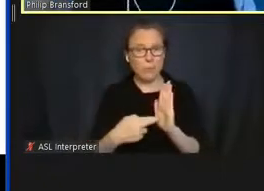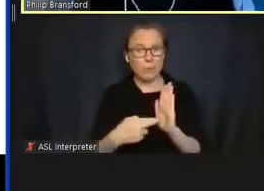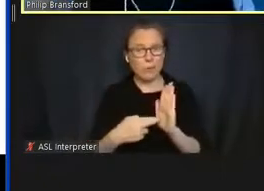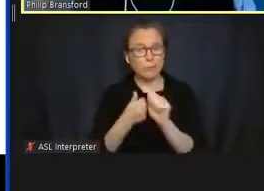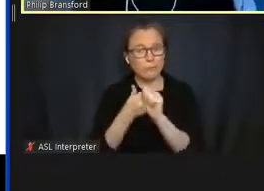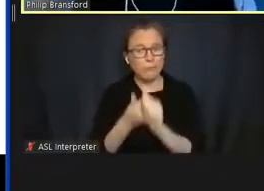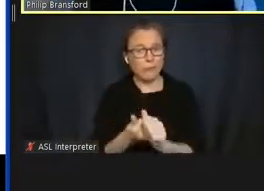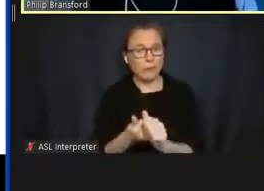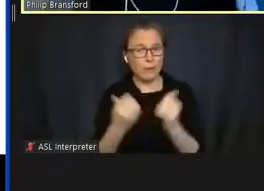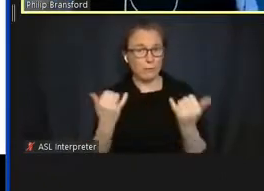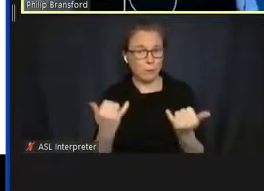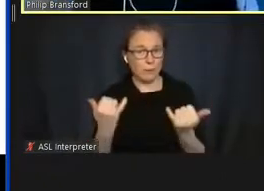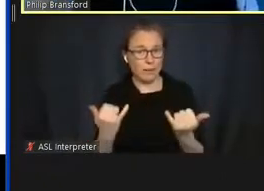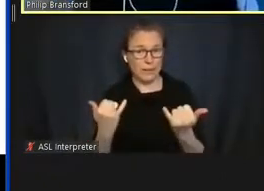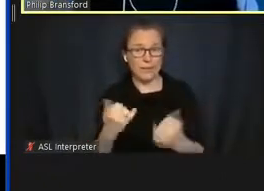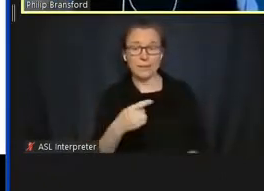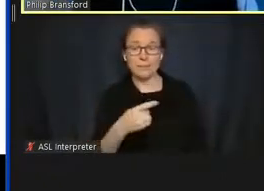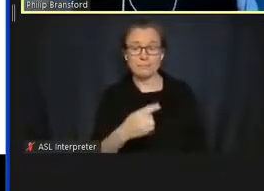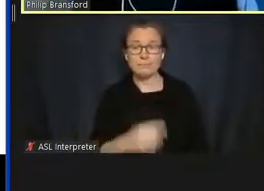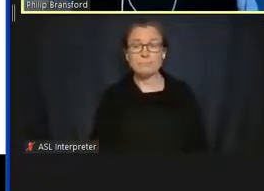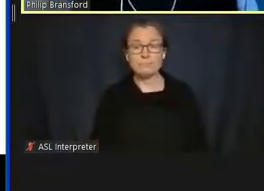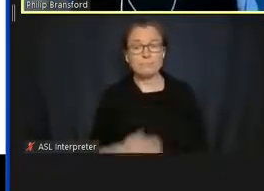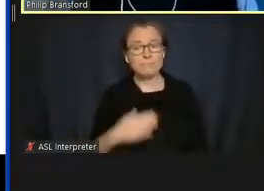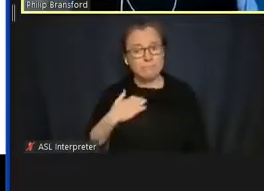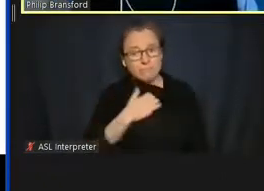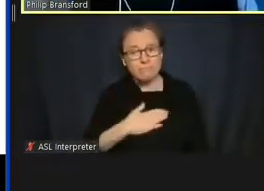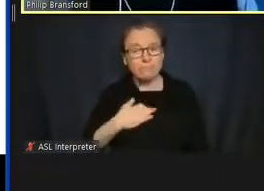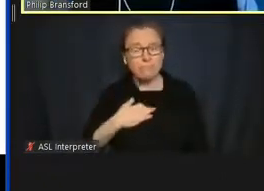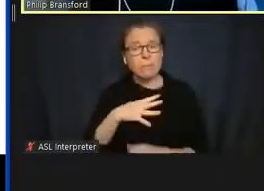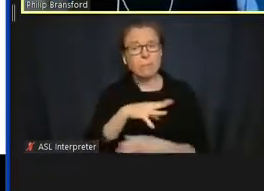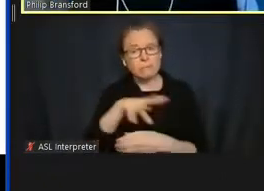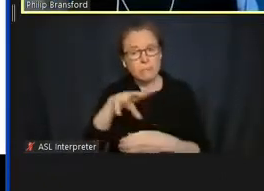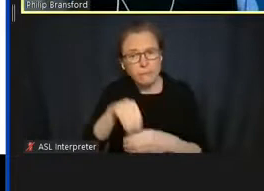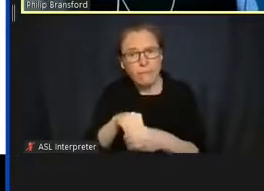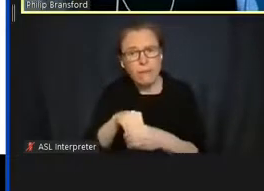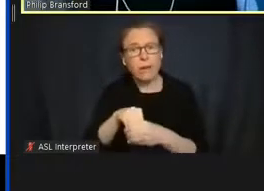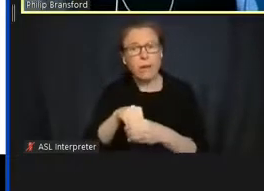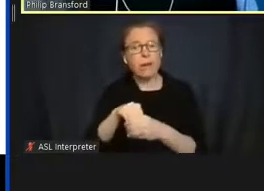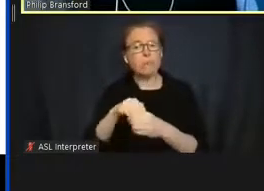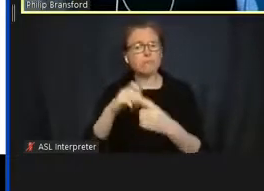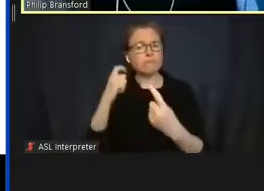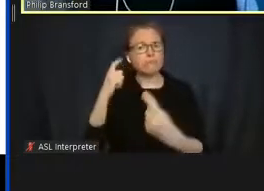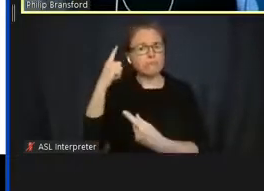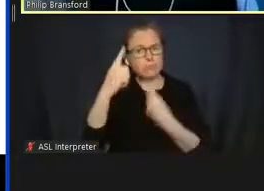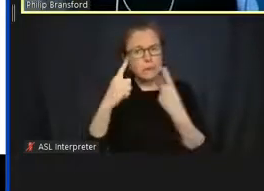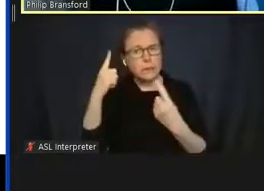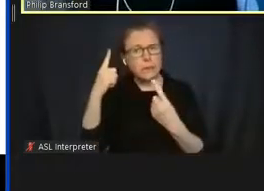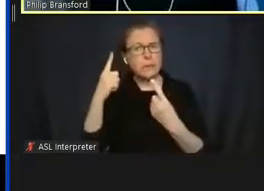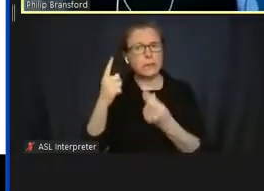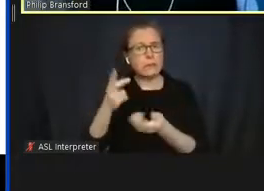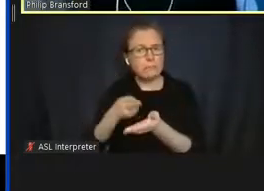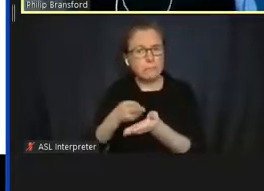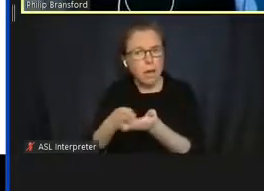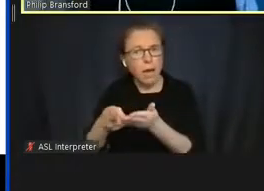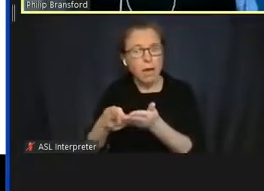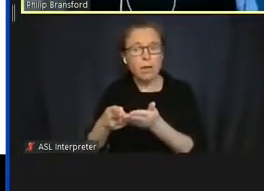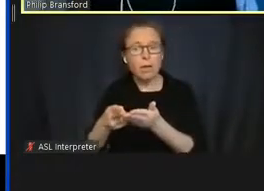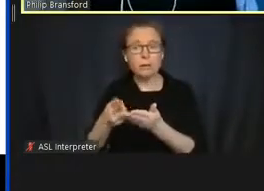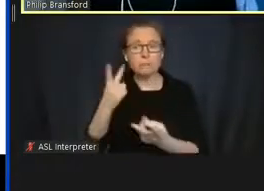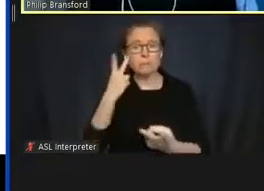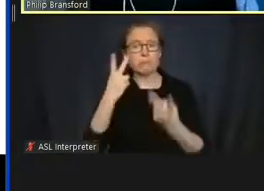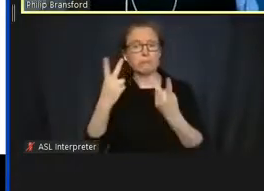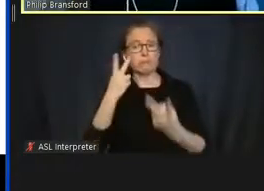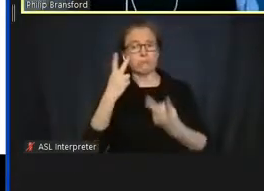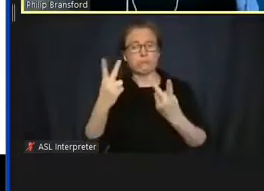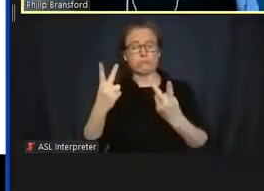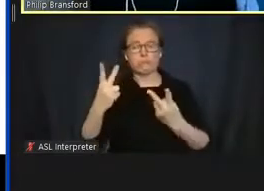meeting. Please participate with intention and appreciate the diversity of perspectives